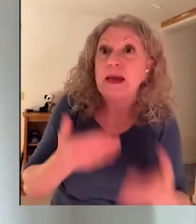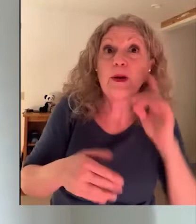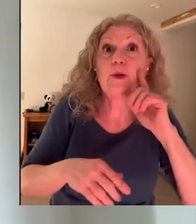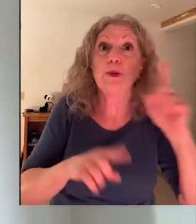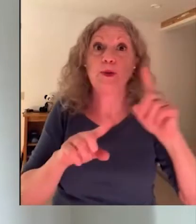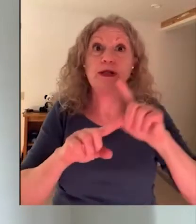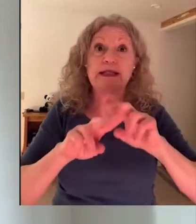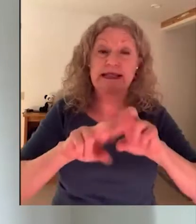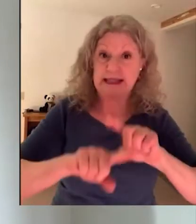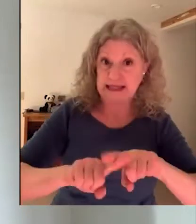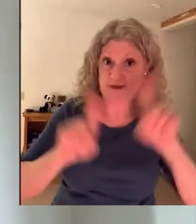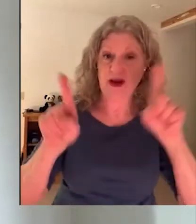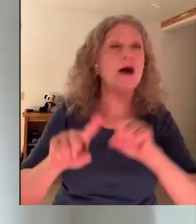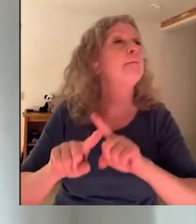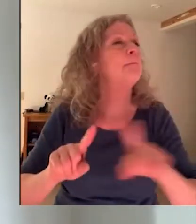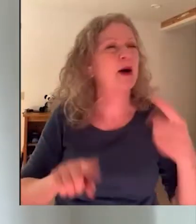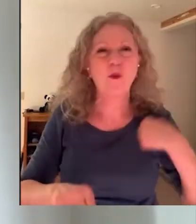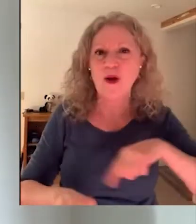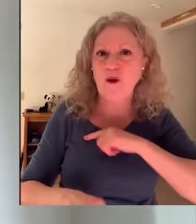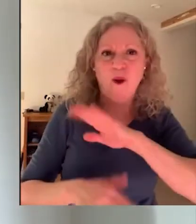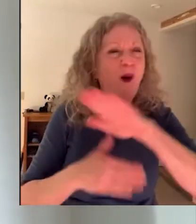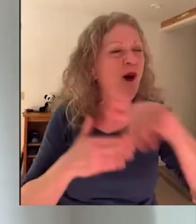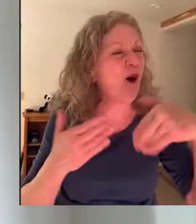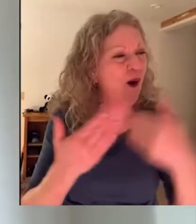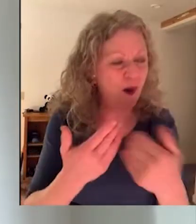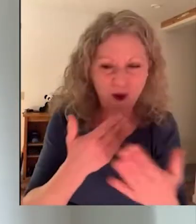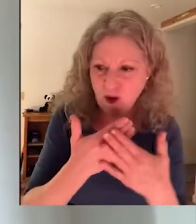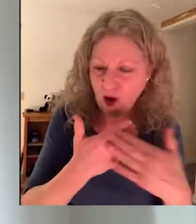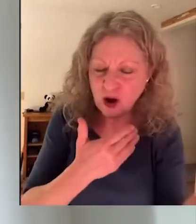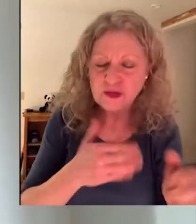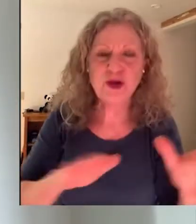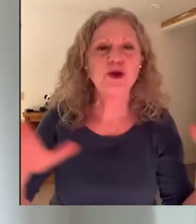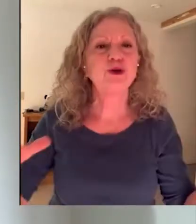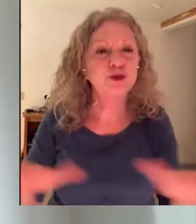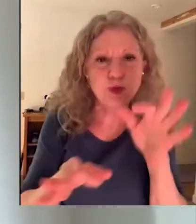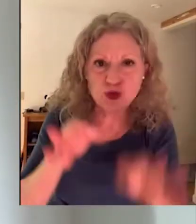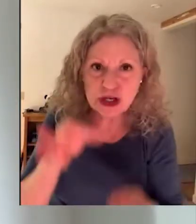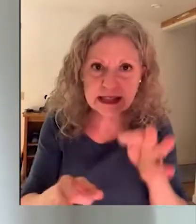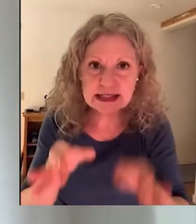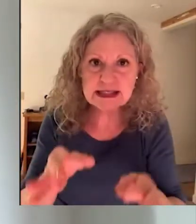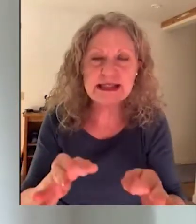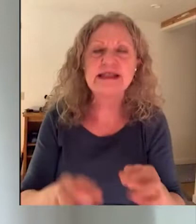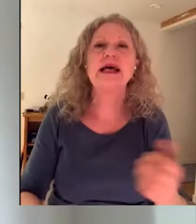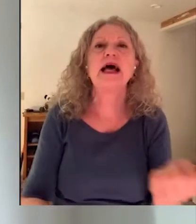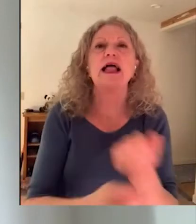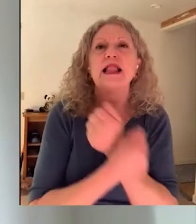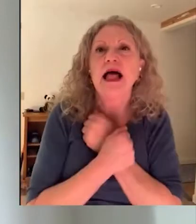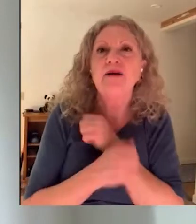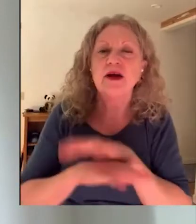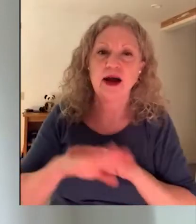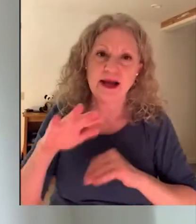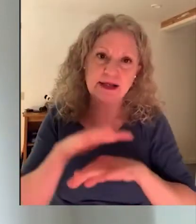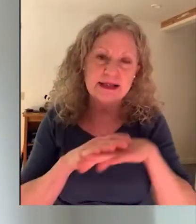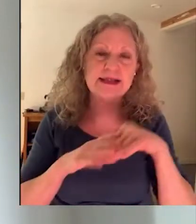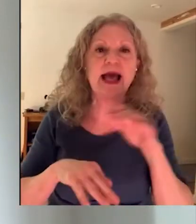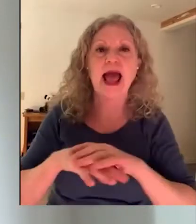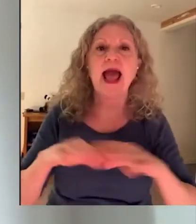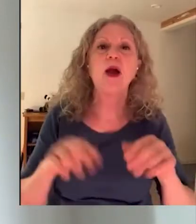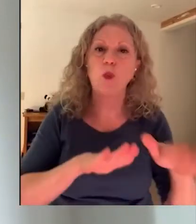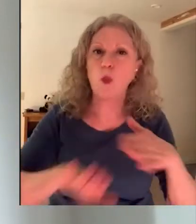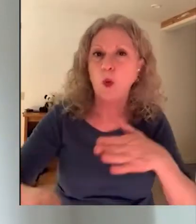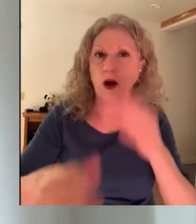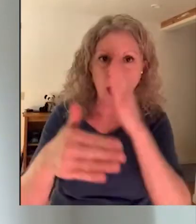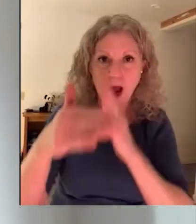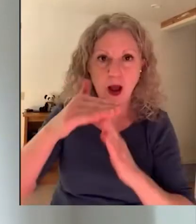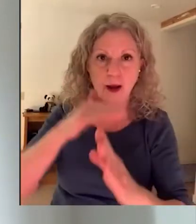but we are all called to do justice, love kindness, and to walk humbly with our God. This